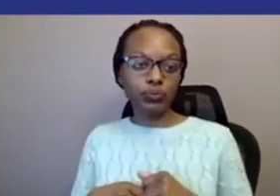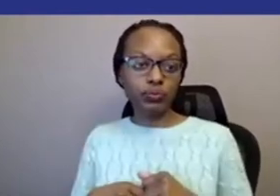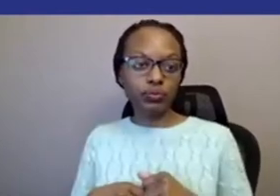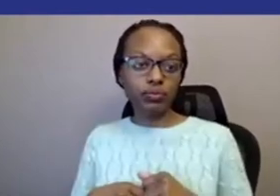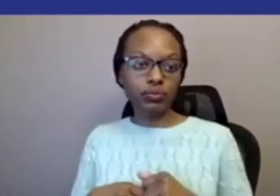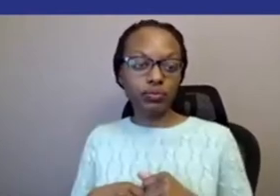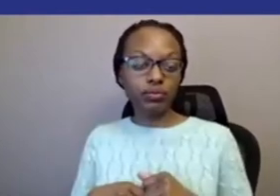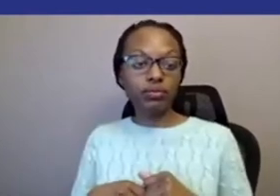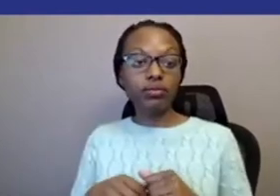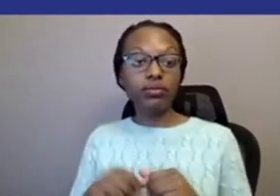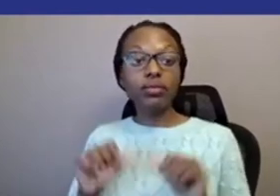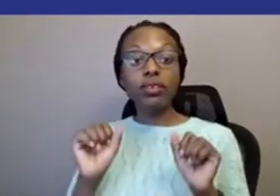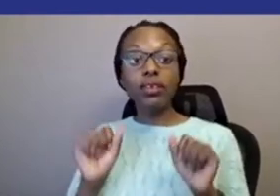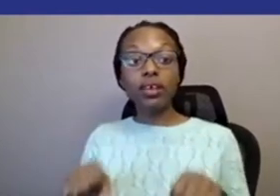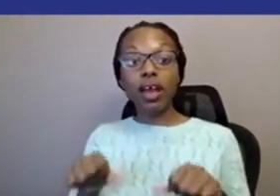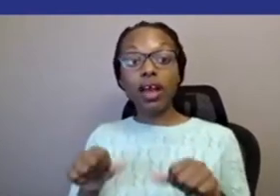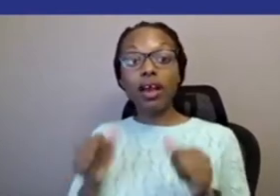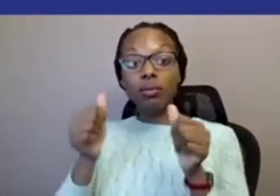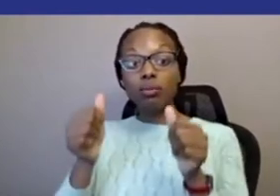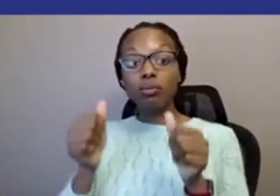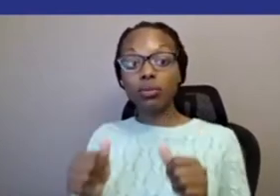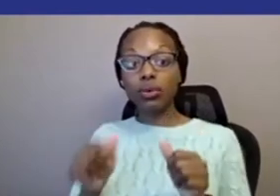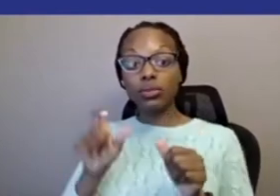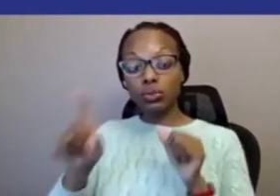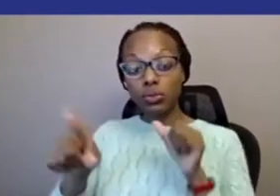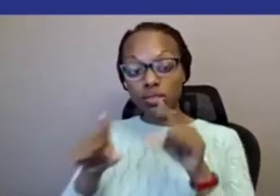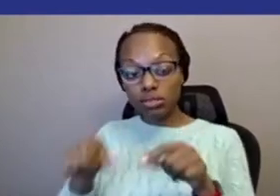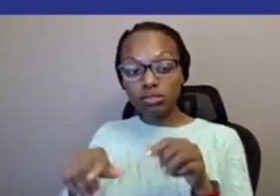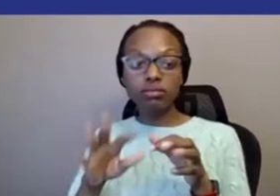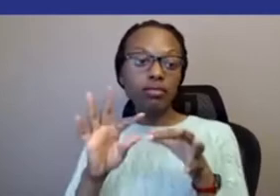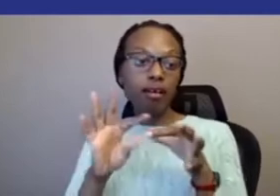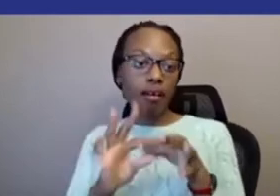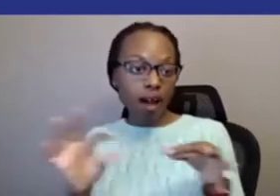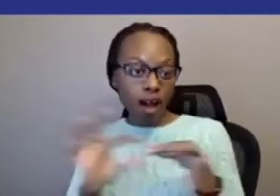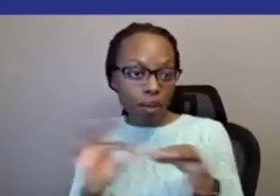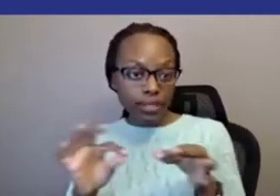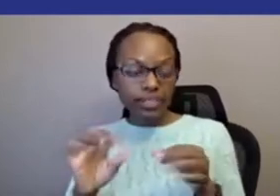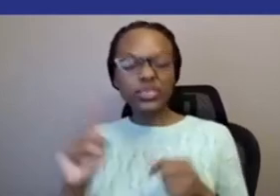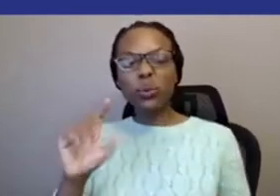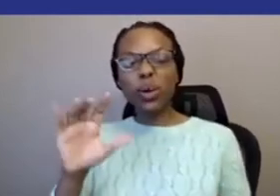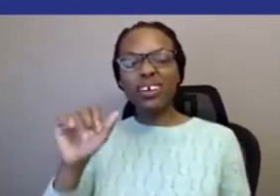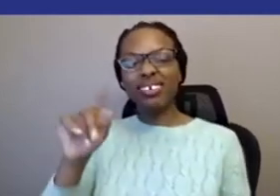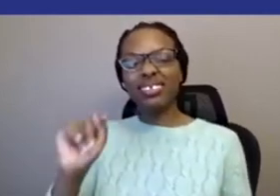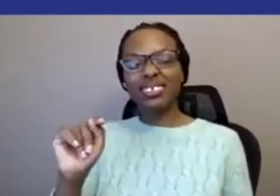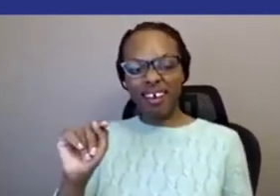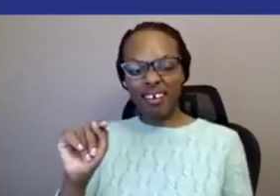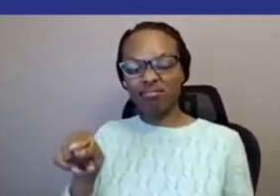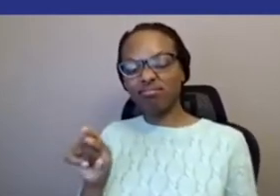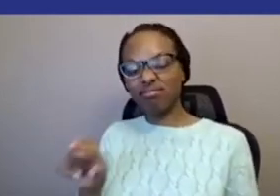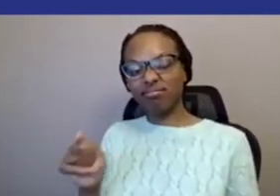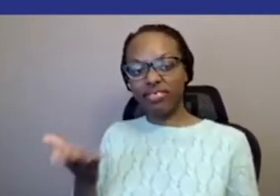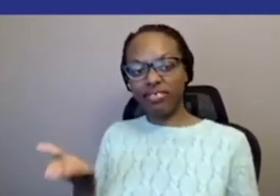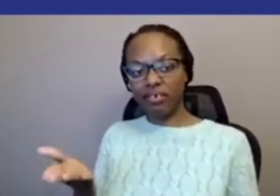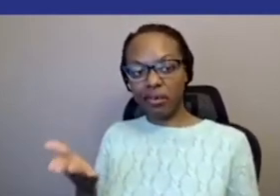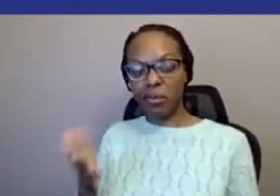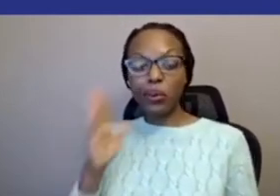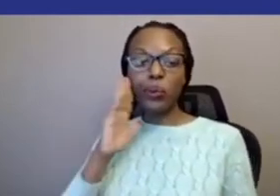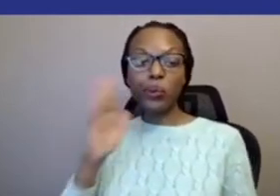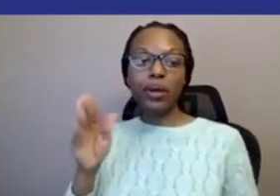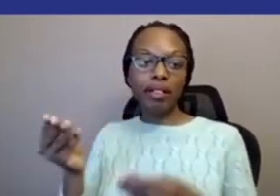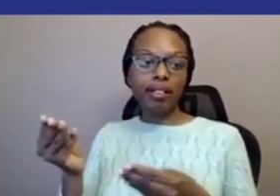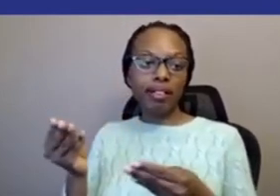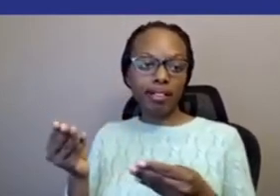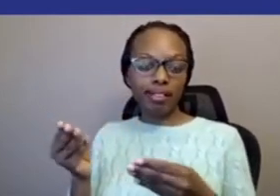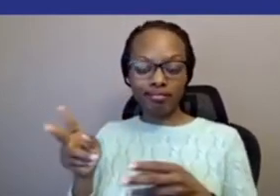post questions or comments you want to share with the community in the chat section to the right of this event. Dance NYC moderators will be interacting with you in the